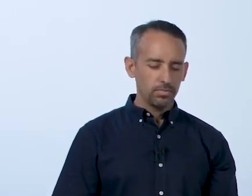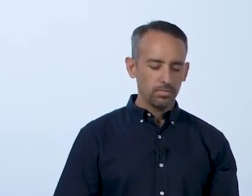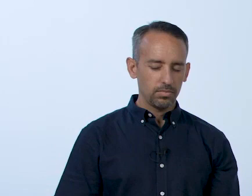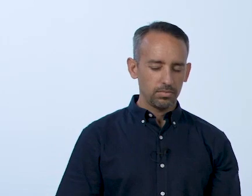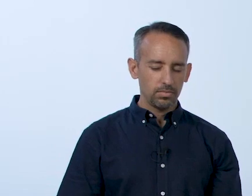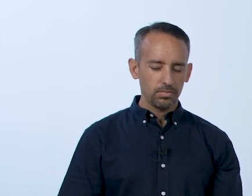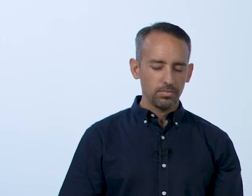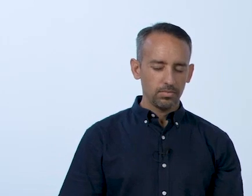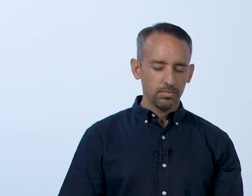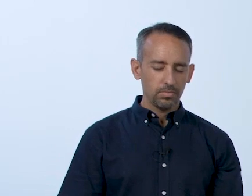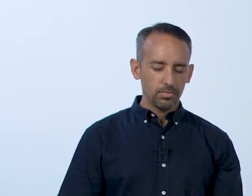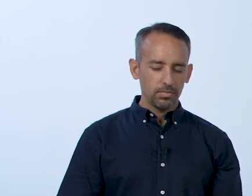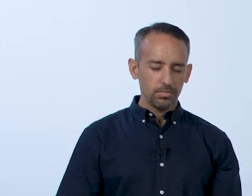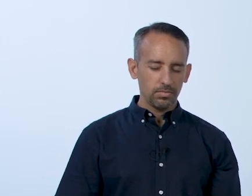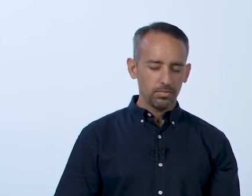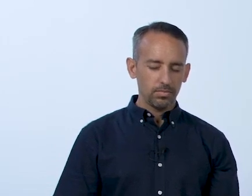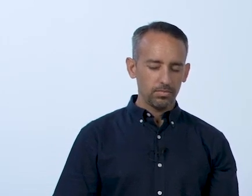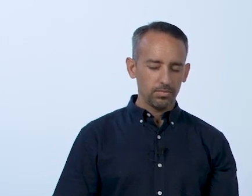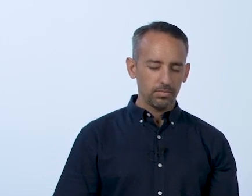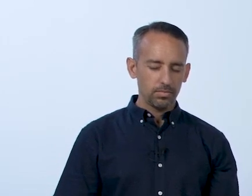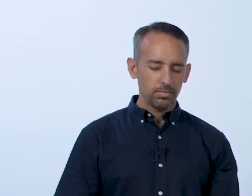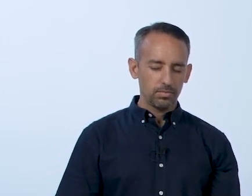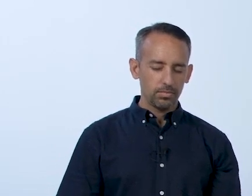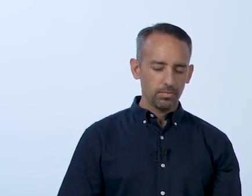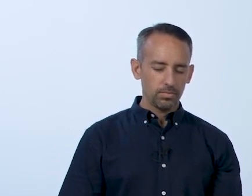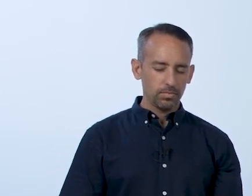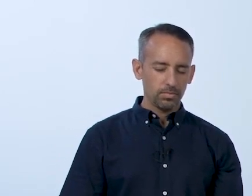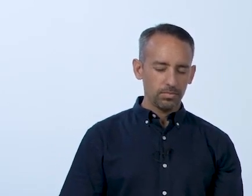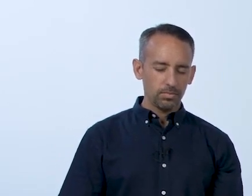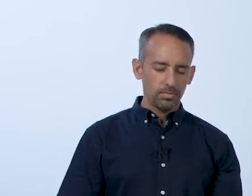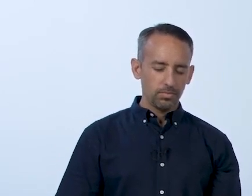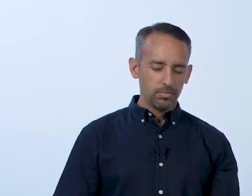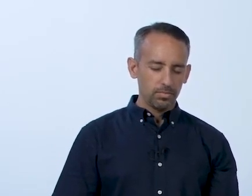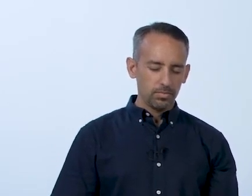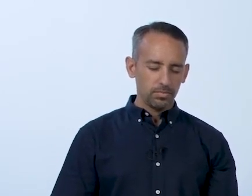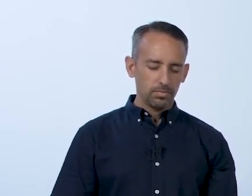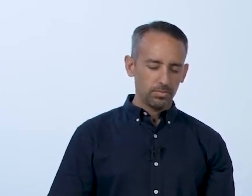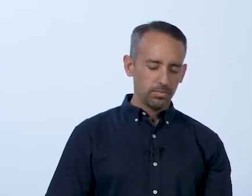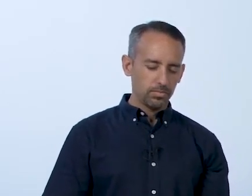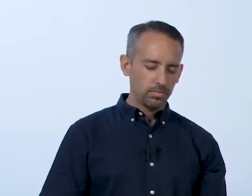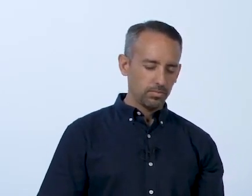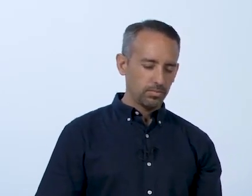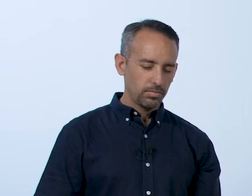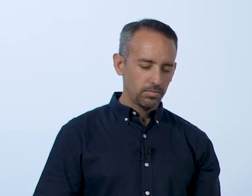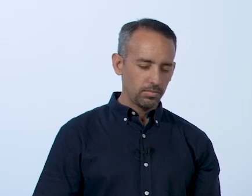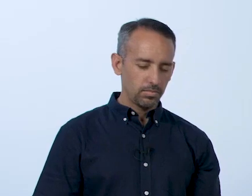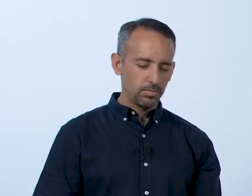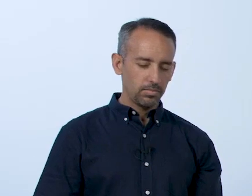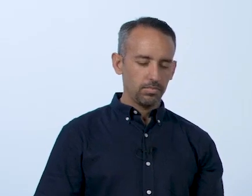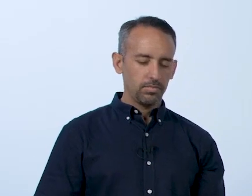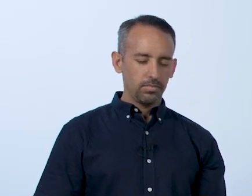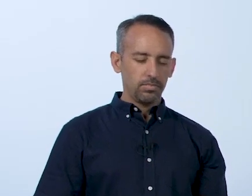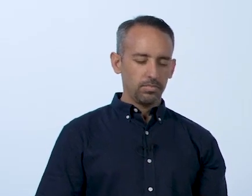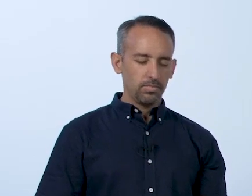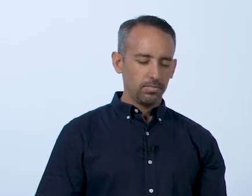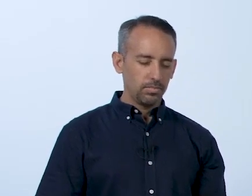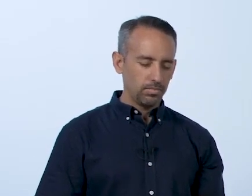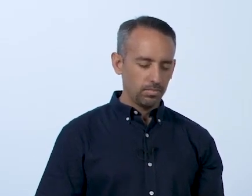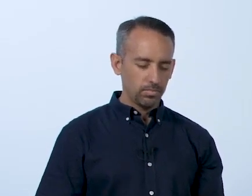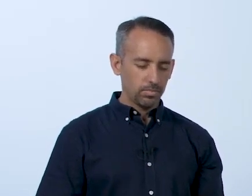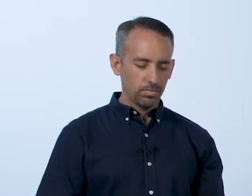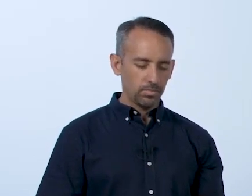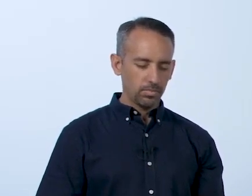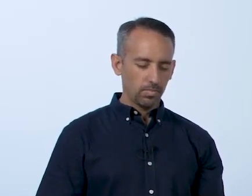safety to those who have been affected by it, Lord, I pray that you may give them strength, that you may protect them. And Lord, may